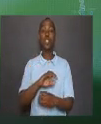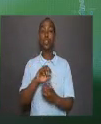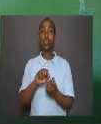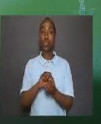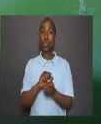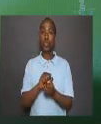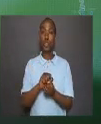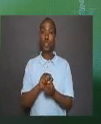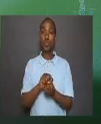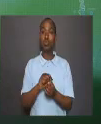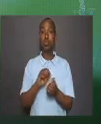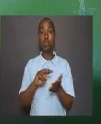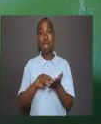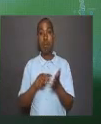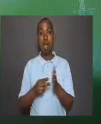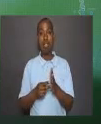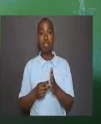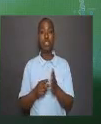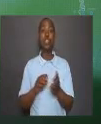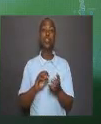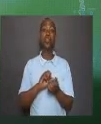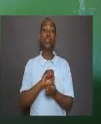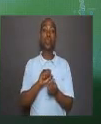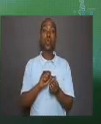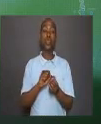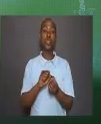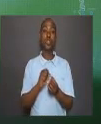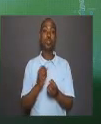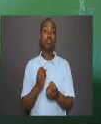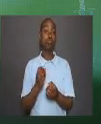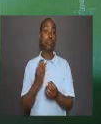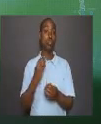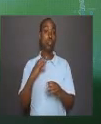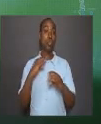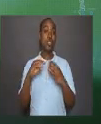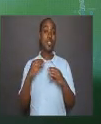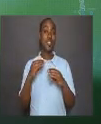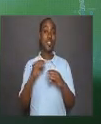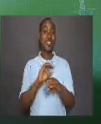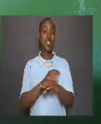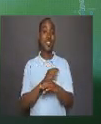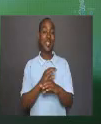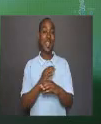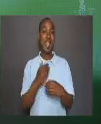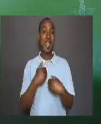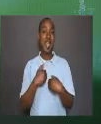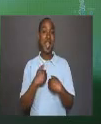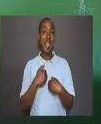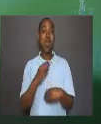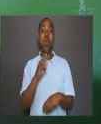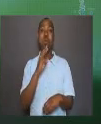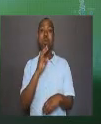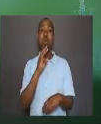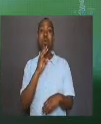solution will be more concentrated than the contents of the plant cell, water will leave